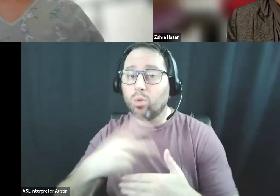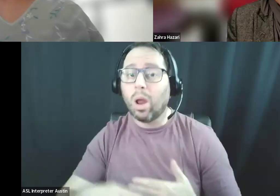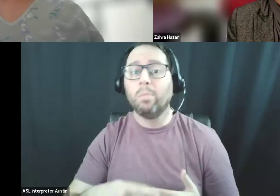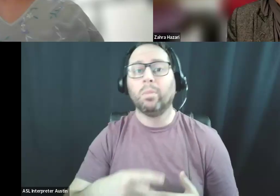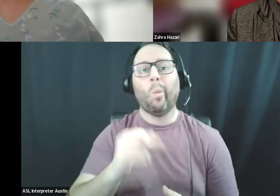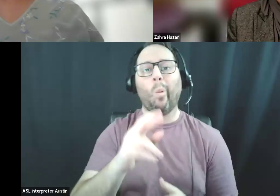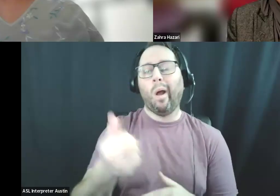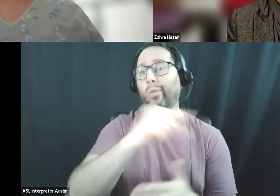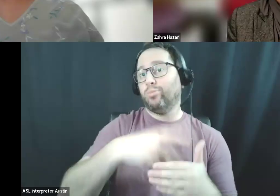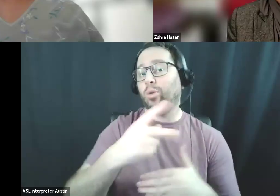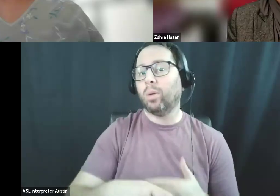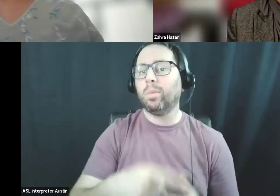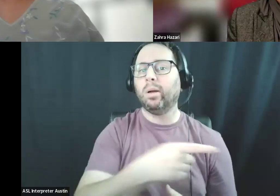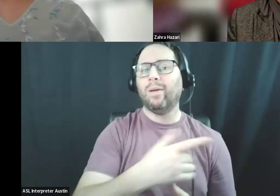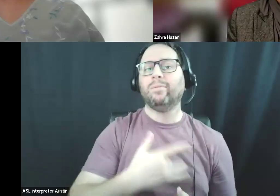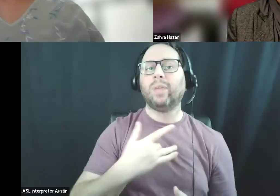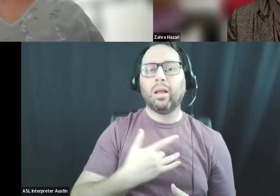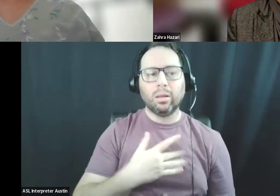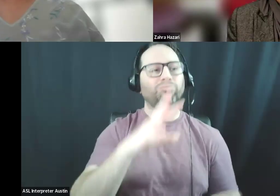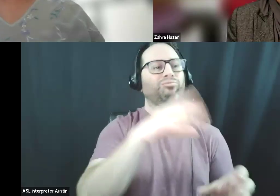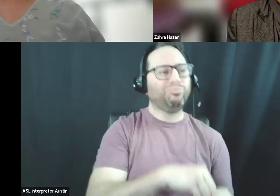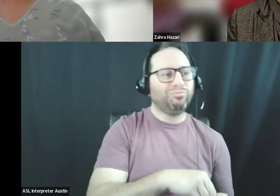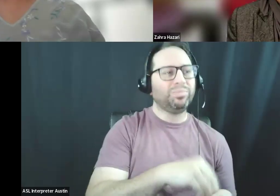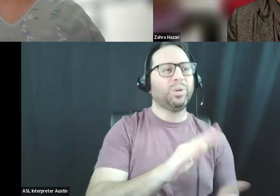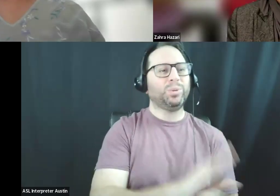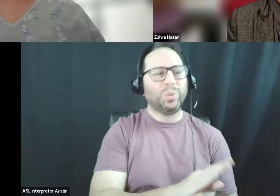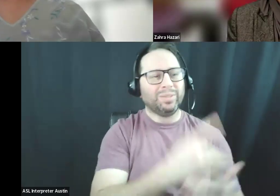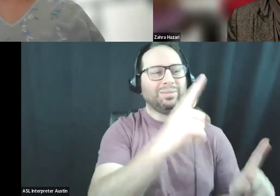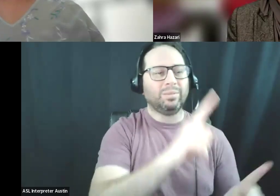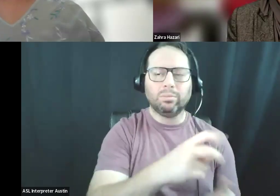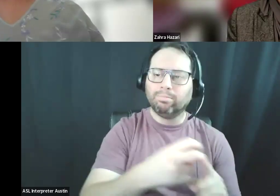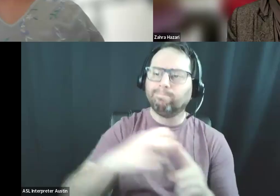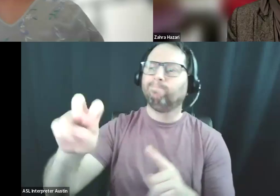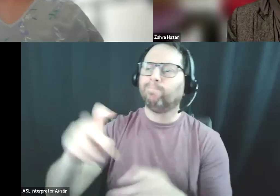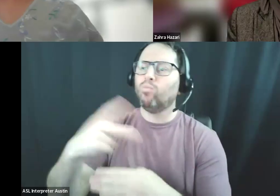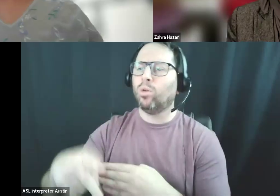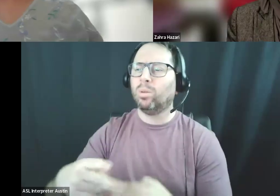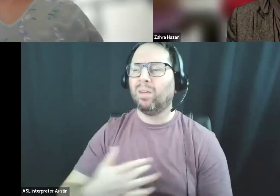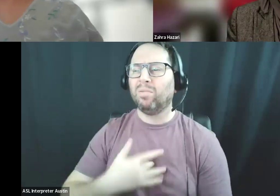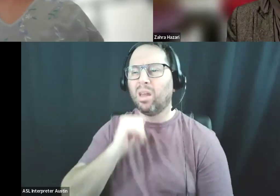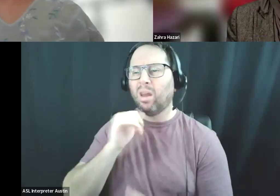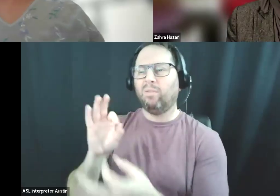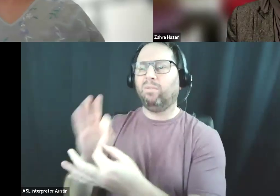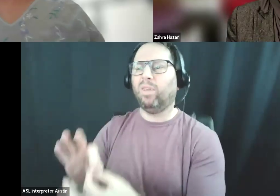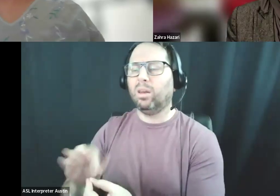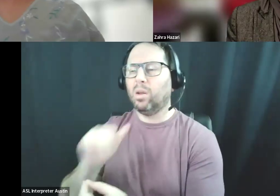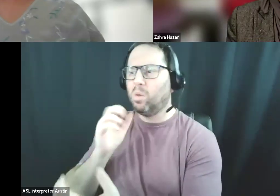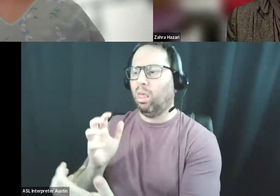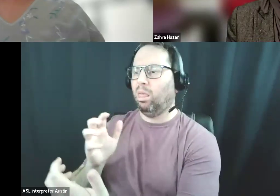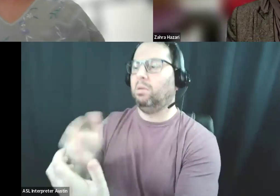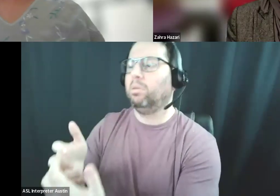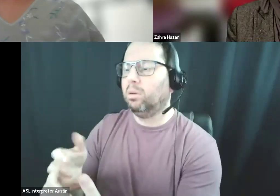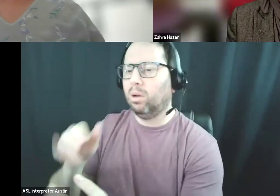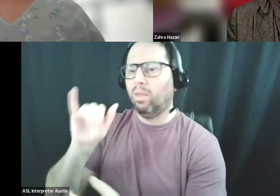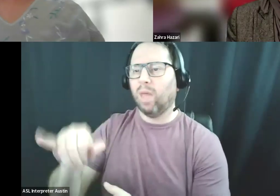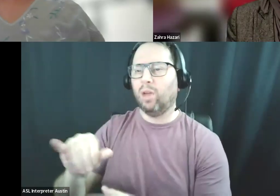this, I thought I fit in, but now maybe I don't. Yeah. I know it's a much larger project outside of the, you know, a much